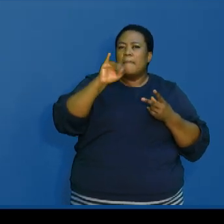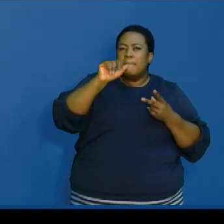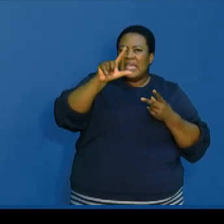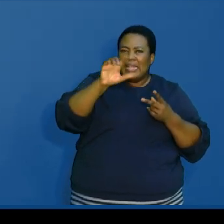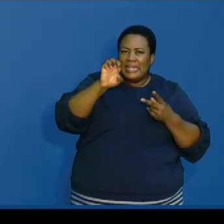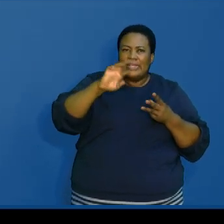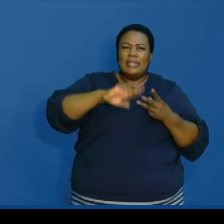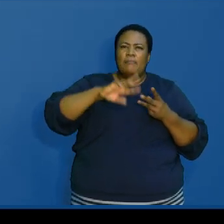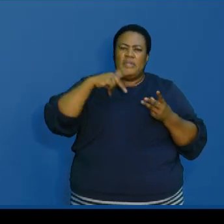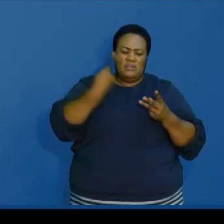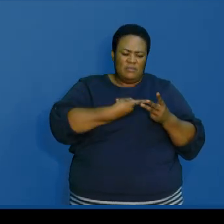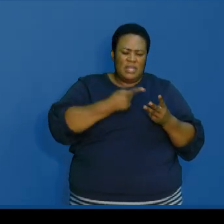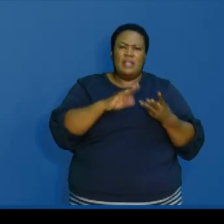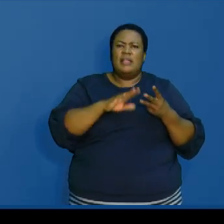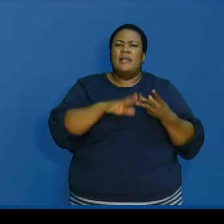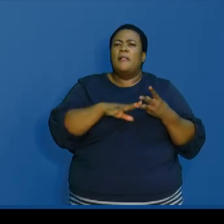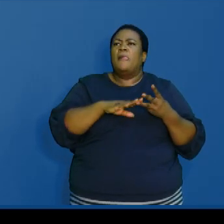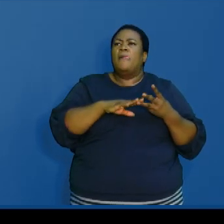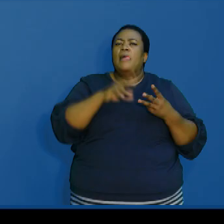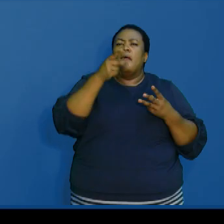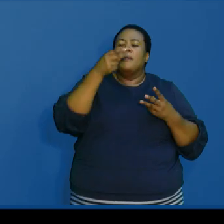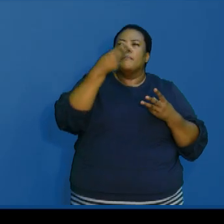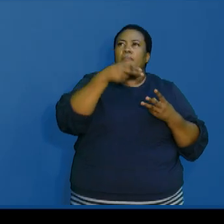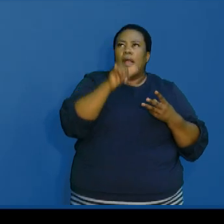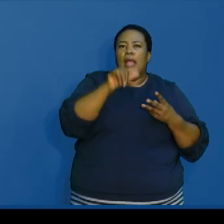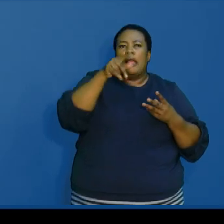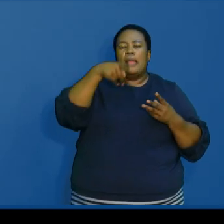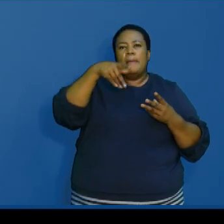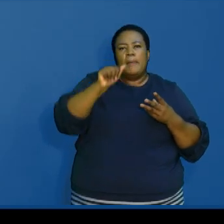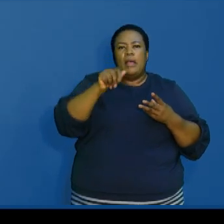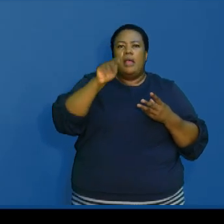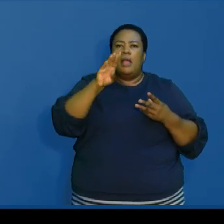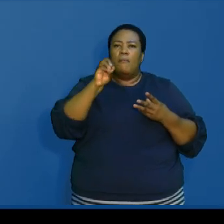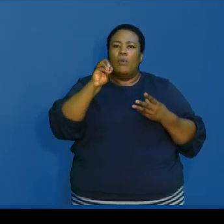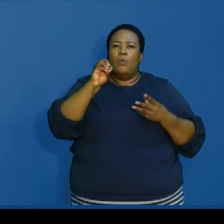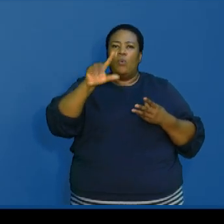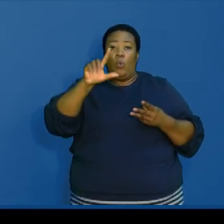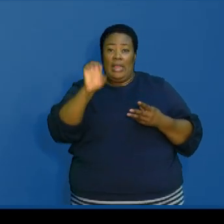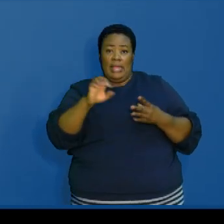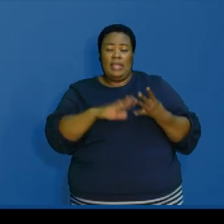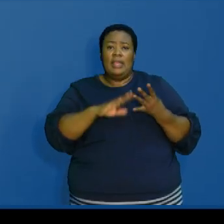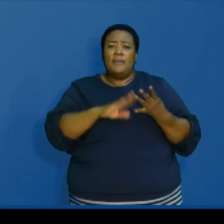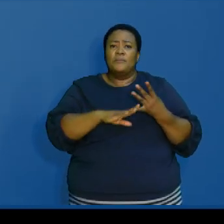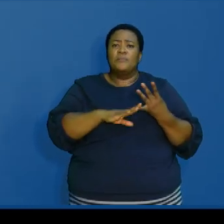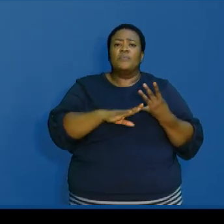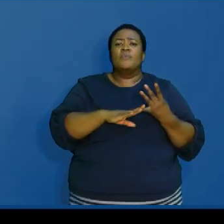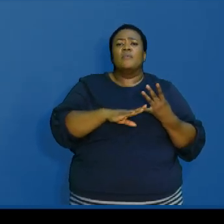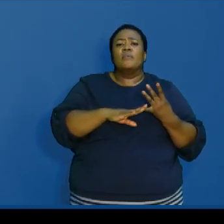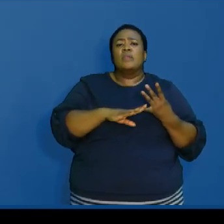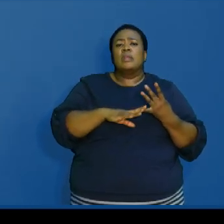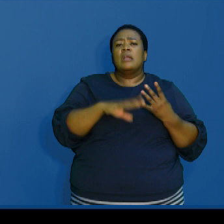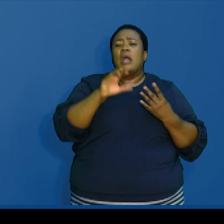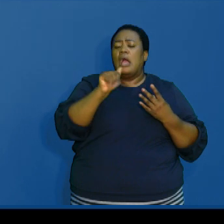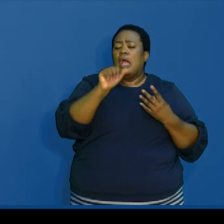personification, hyperbole, sarcasm, alliteration, assonance. Please